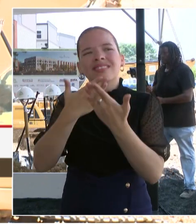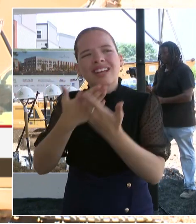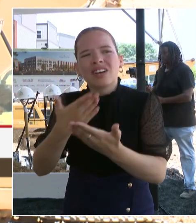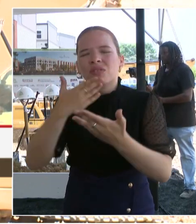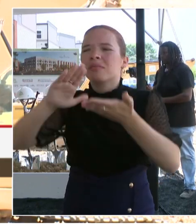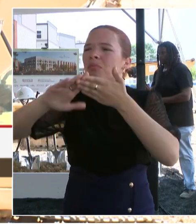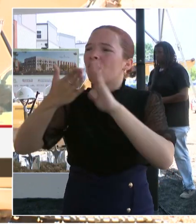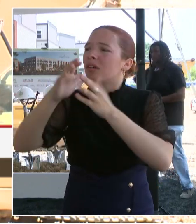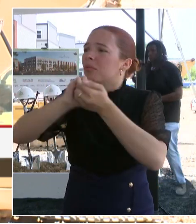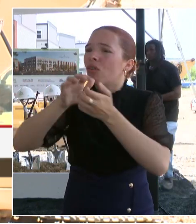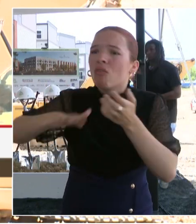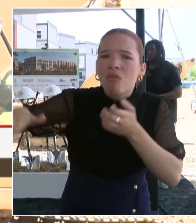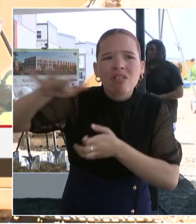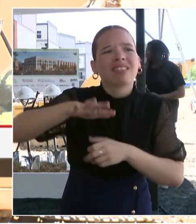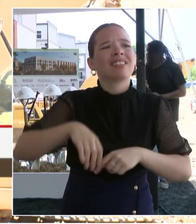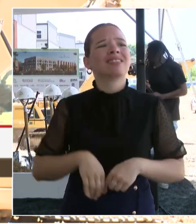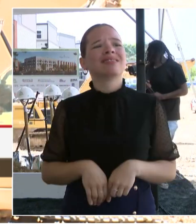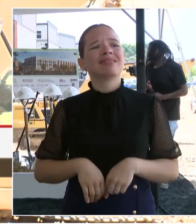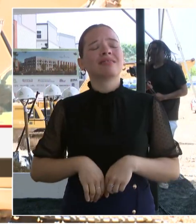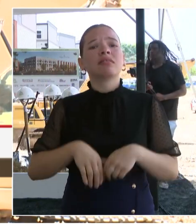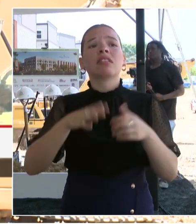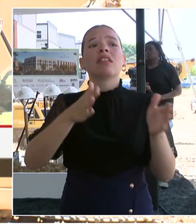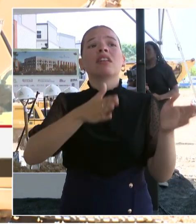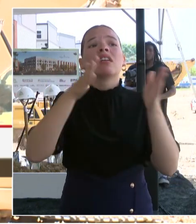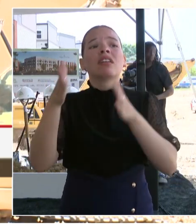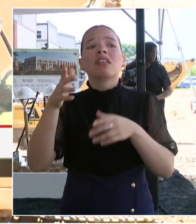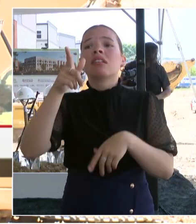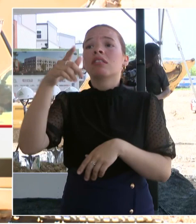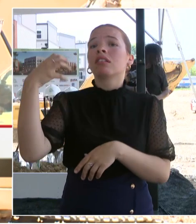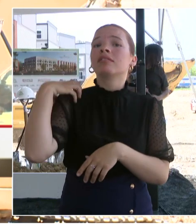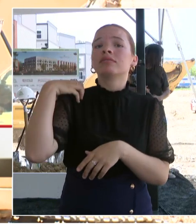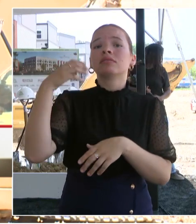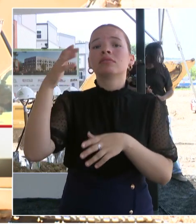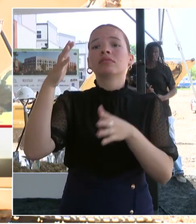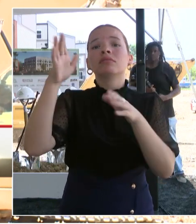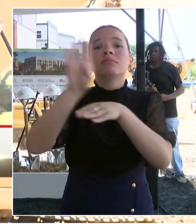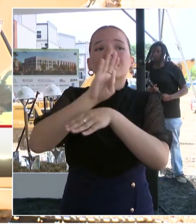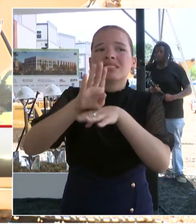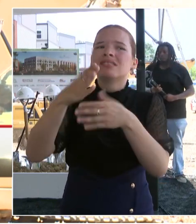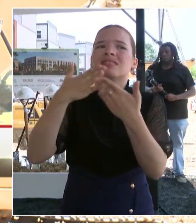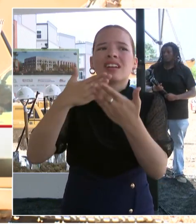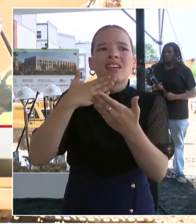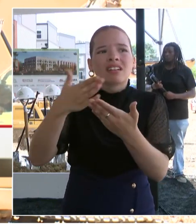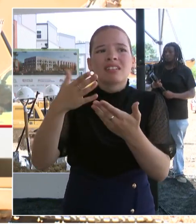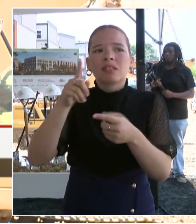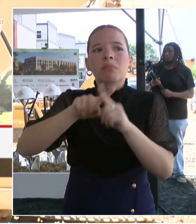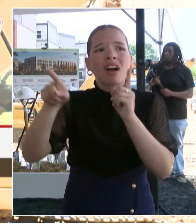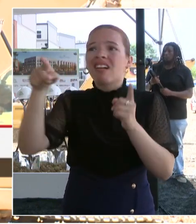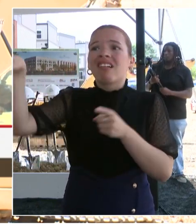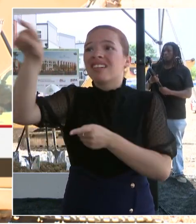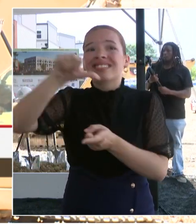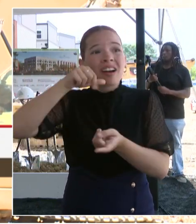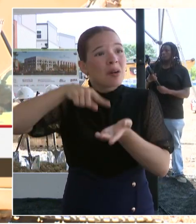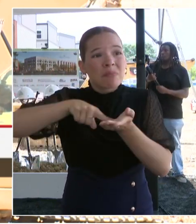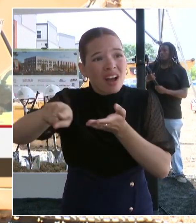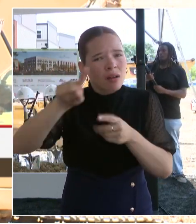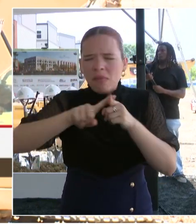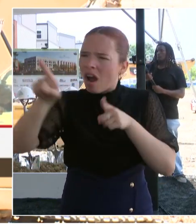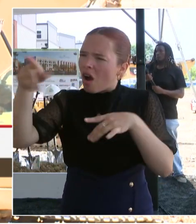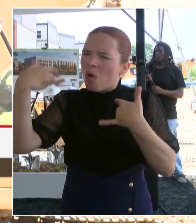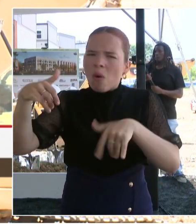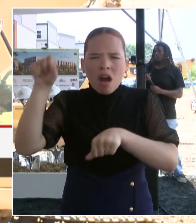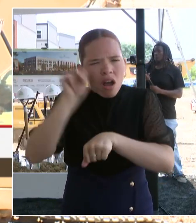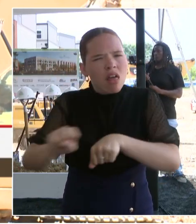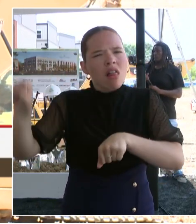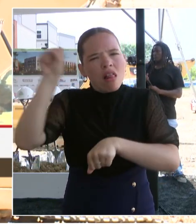group of elected officials that also do tireless work who are unpaid, and that is our advisory neighborhood commissioners. So I also want to acknowledge LaRoya